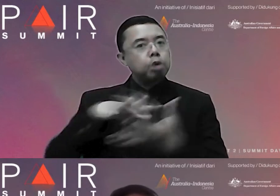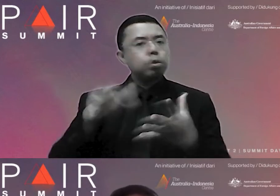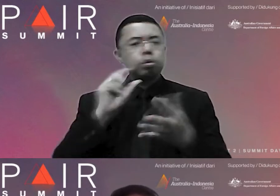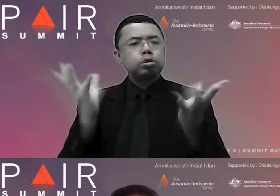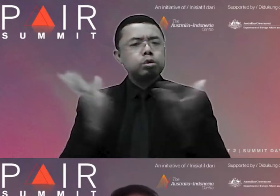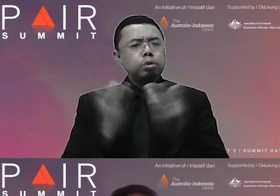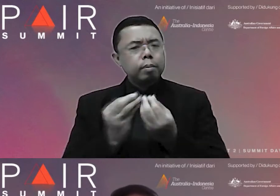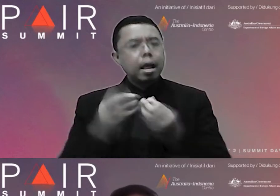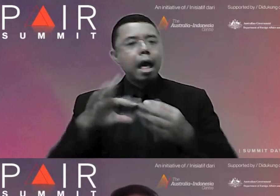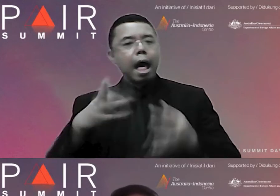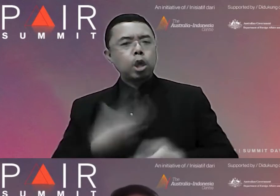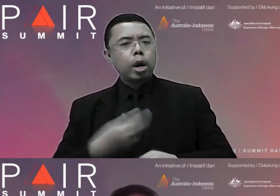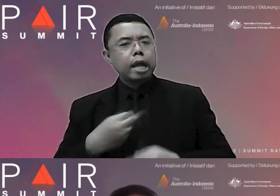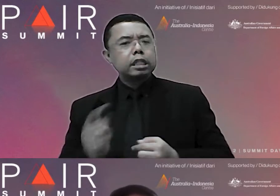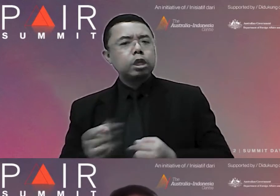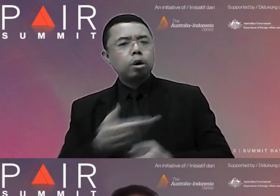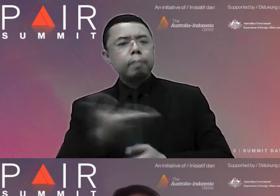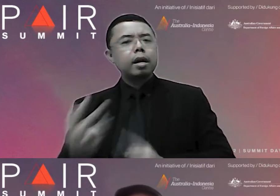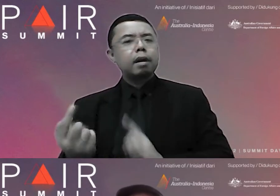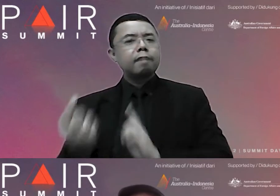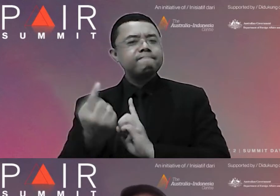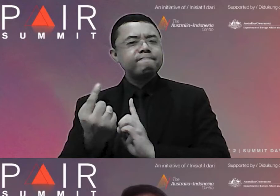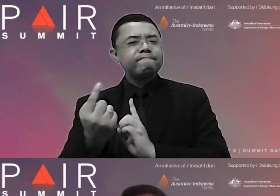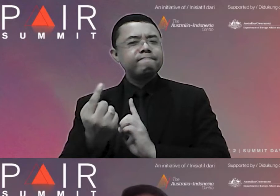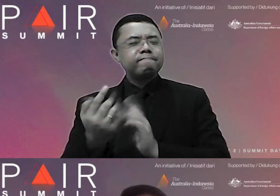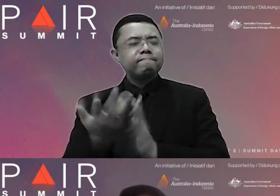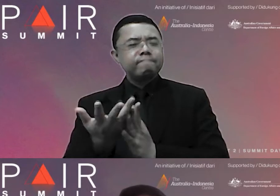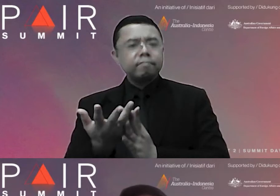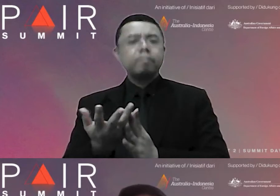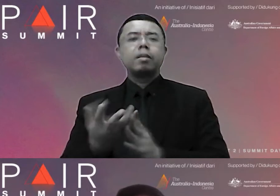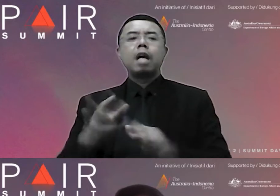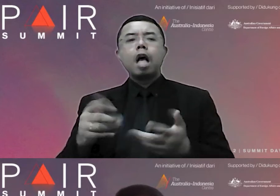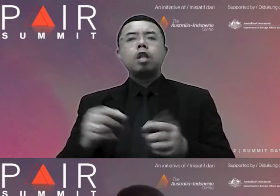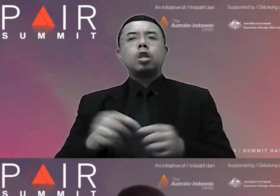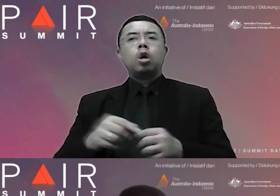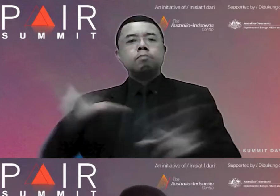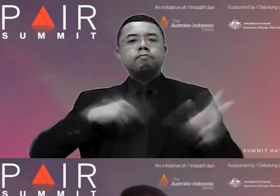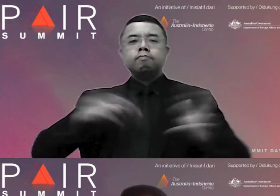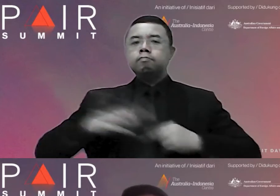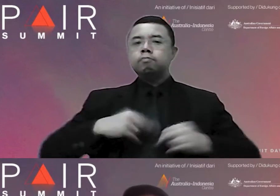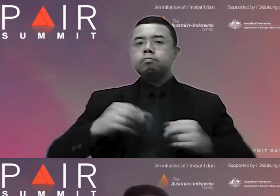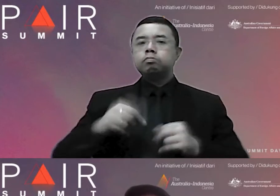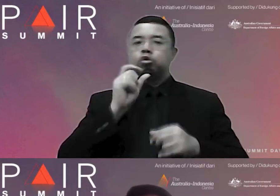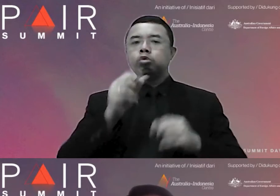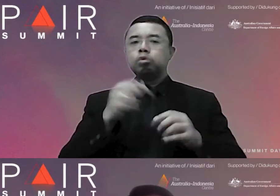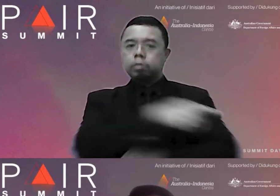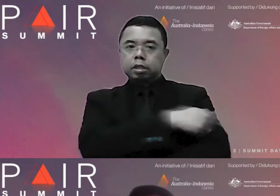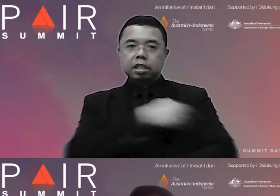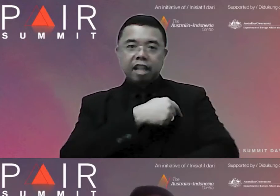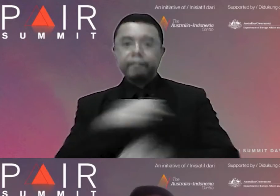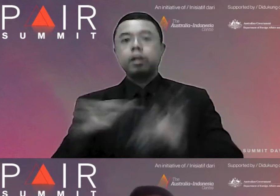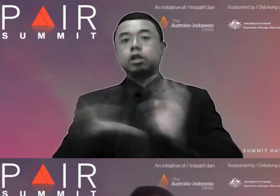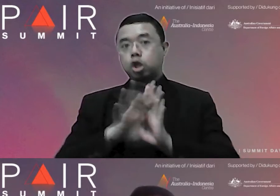exposed to the infection of the COVID-19. I give 3 different examples of the discrepancies. Number one is difference of